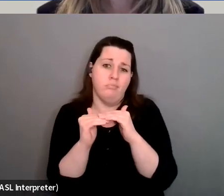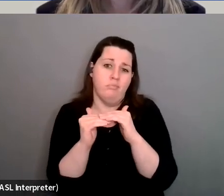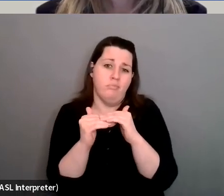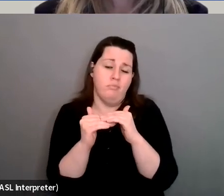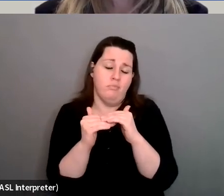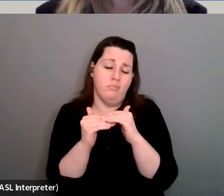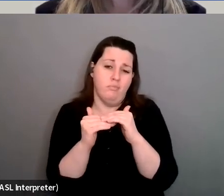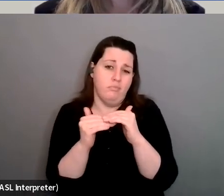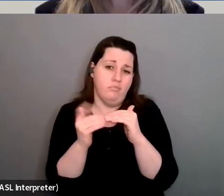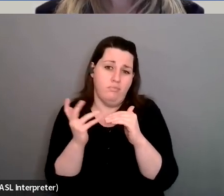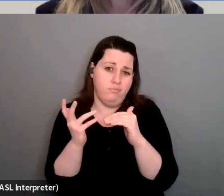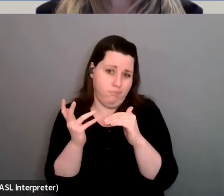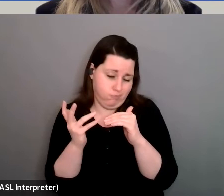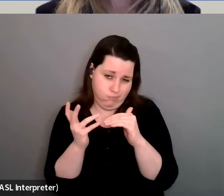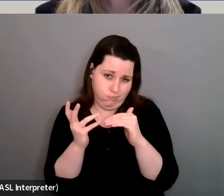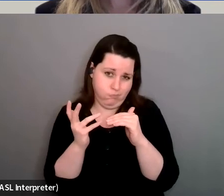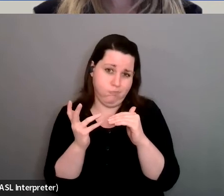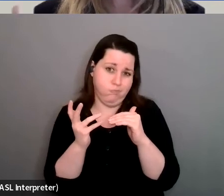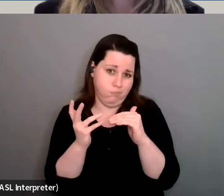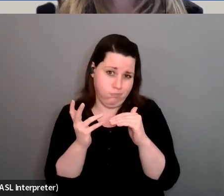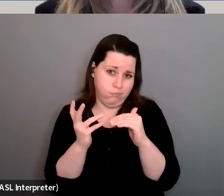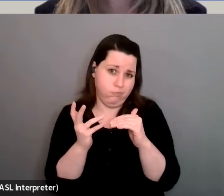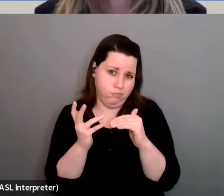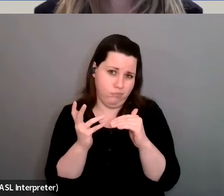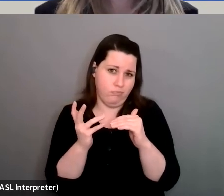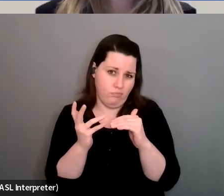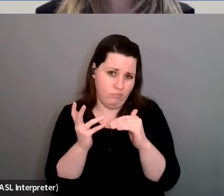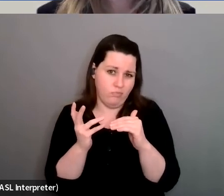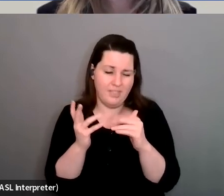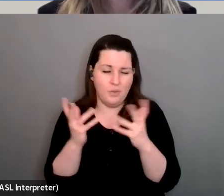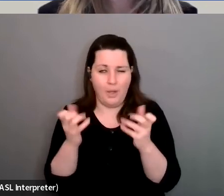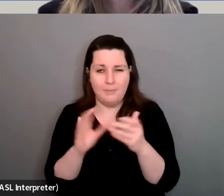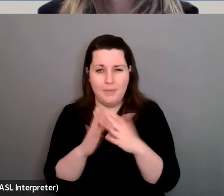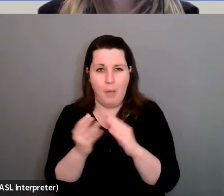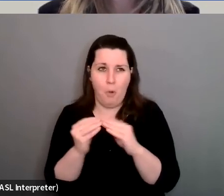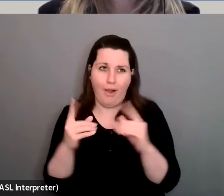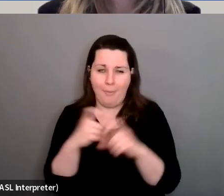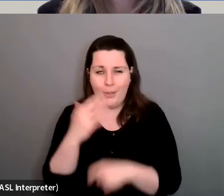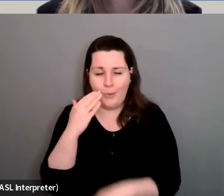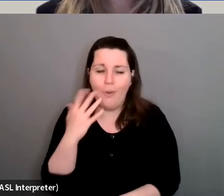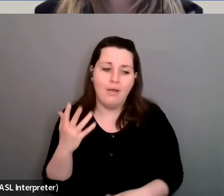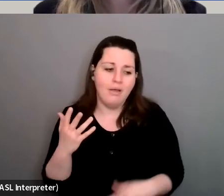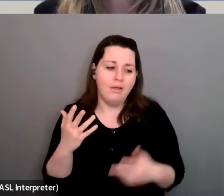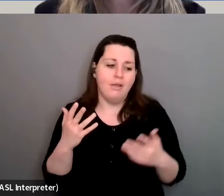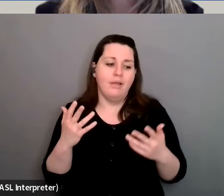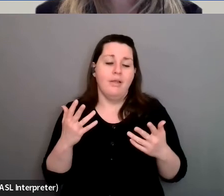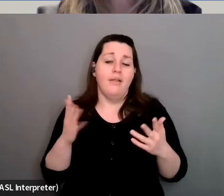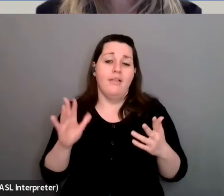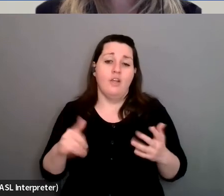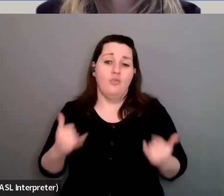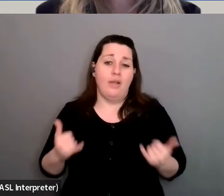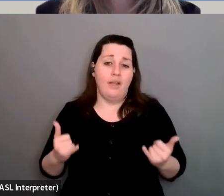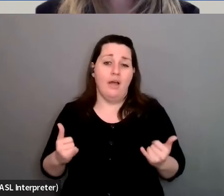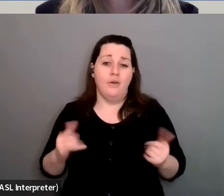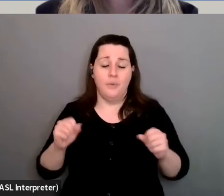program, just to make sure, just to overcomplicate things a little bit. You know, currently you can